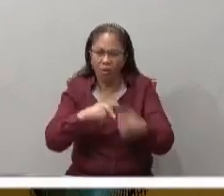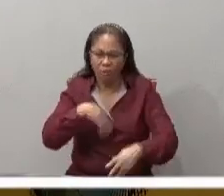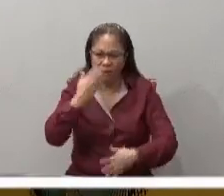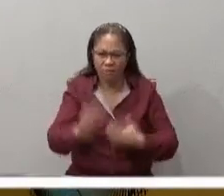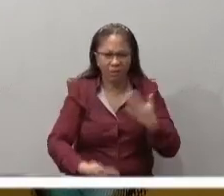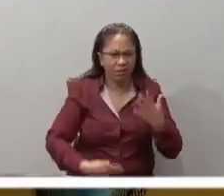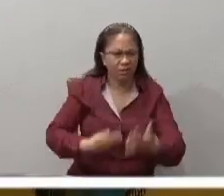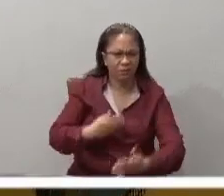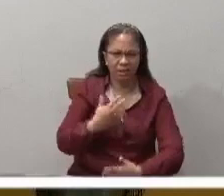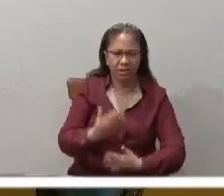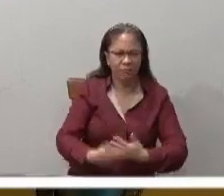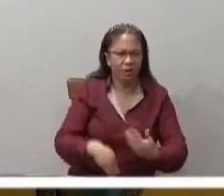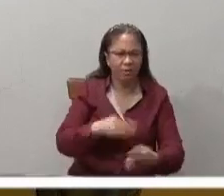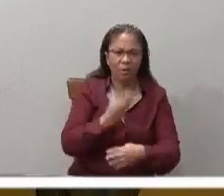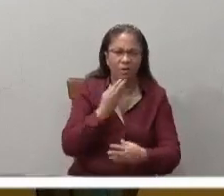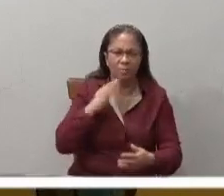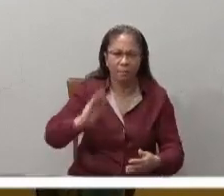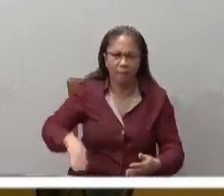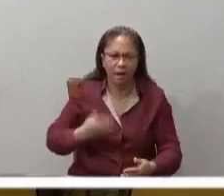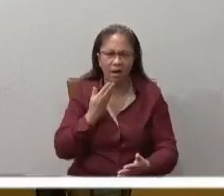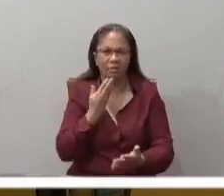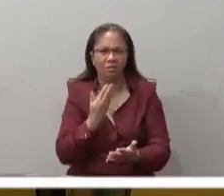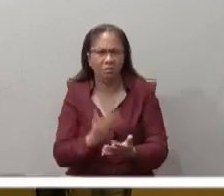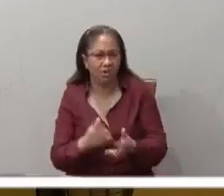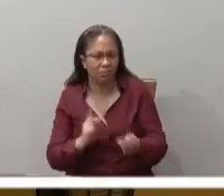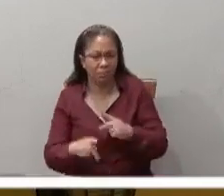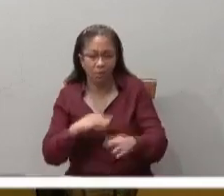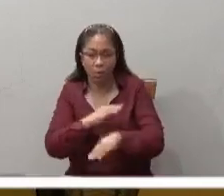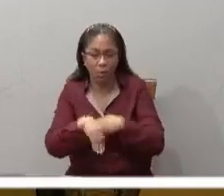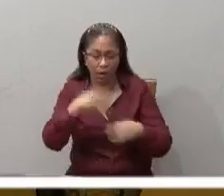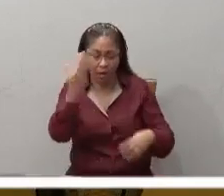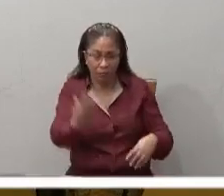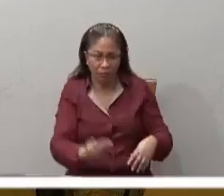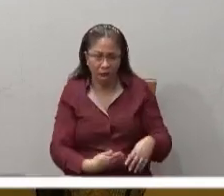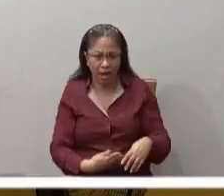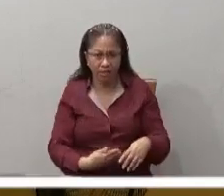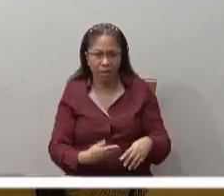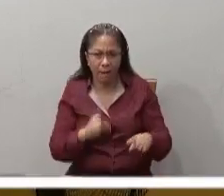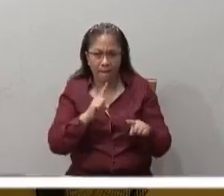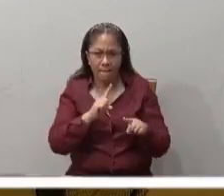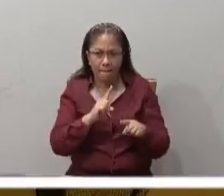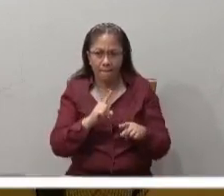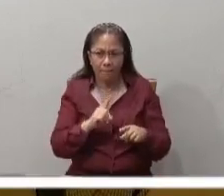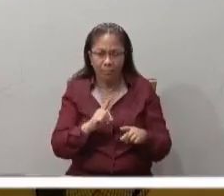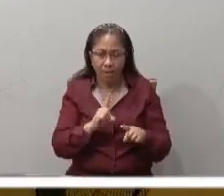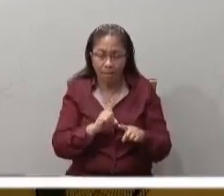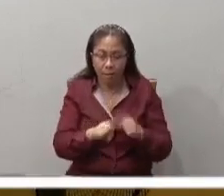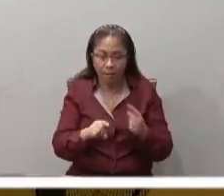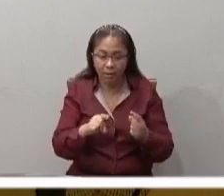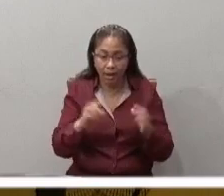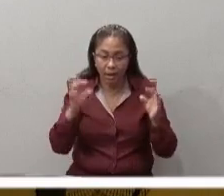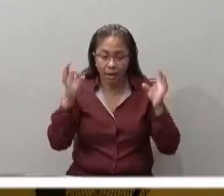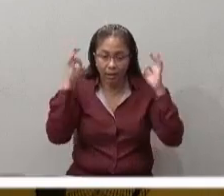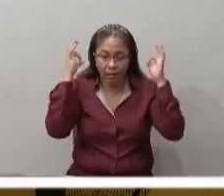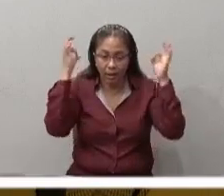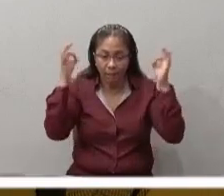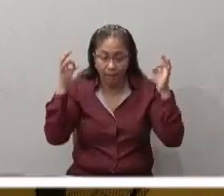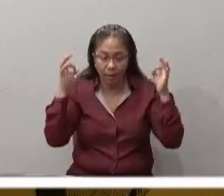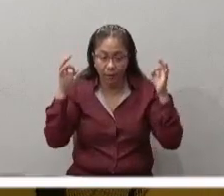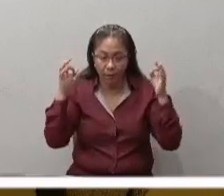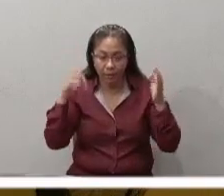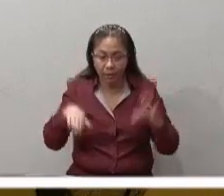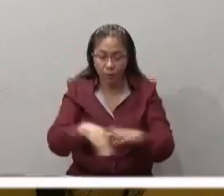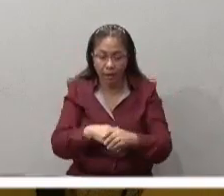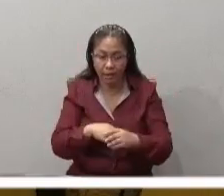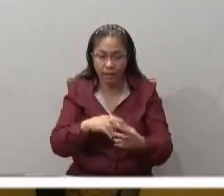alike. Remember, this banquet is all inclusive. But this banquet is a sacrifice. A price was